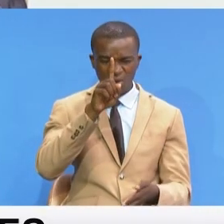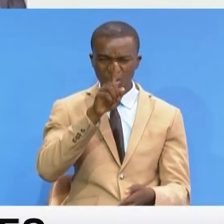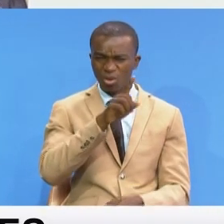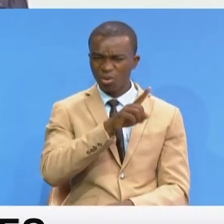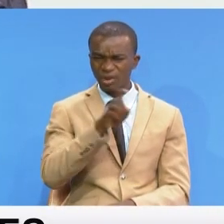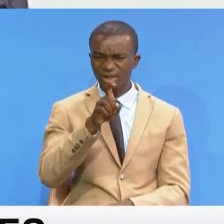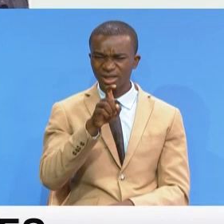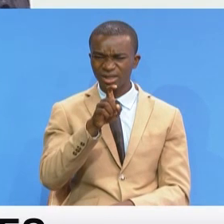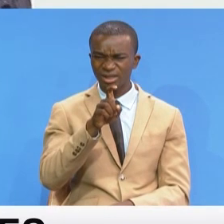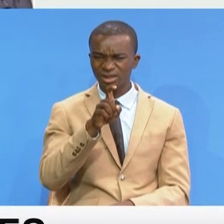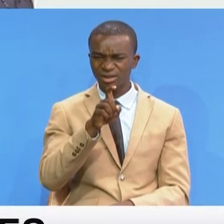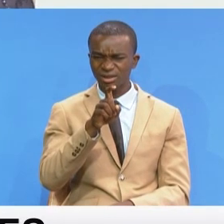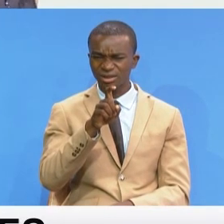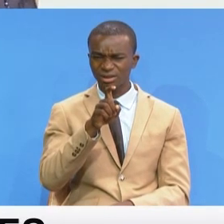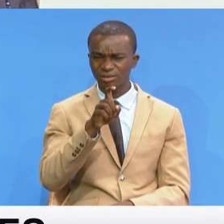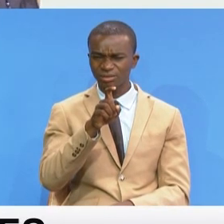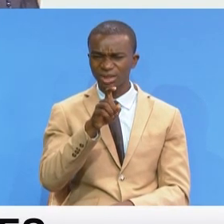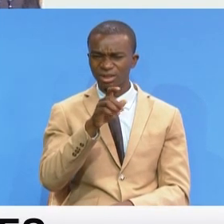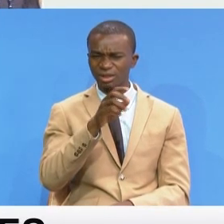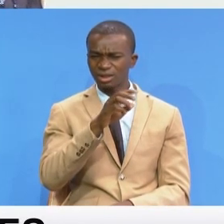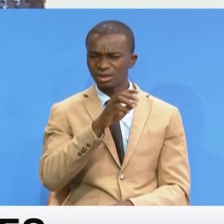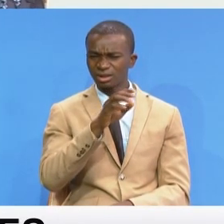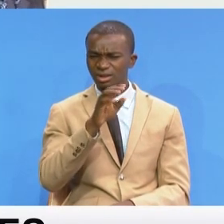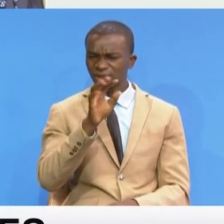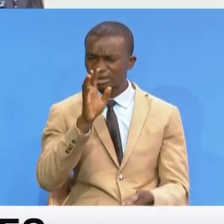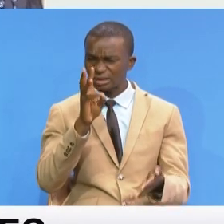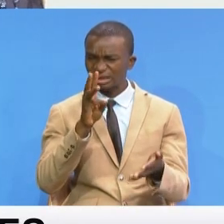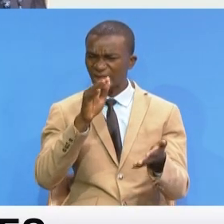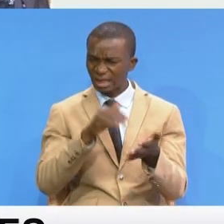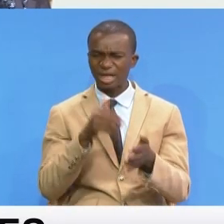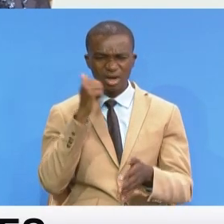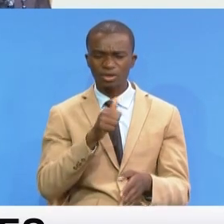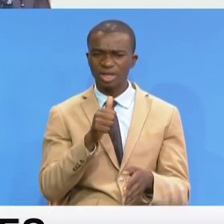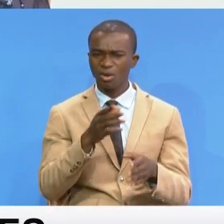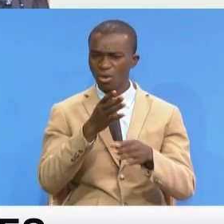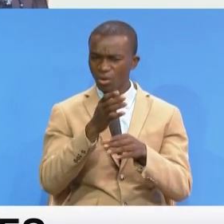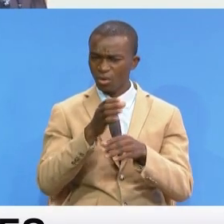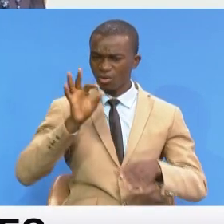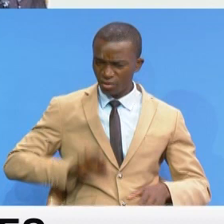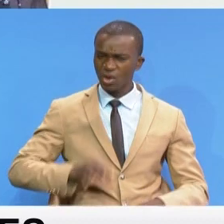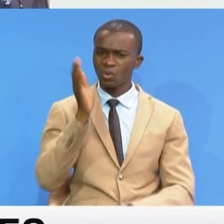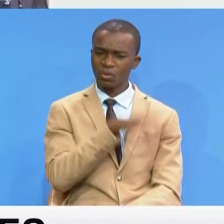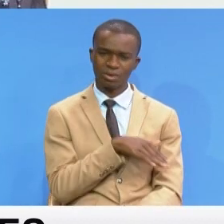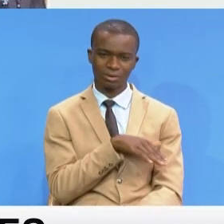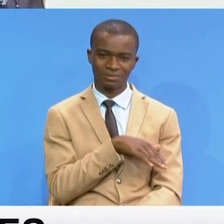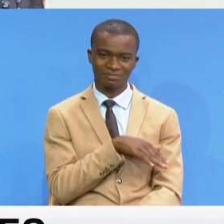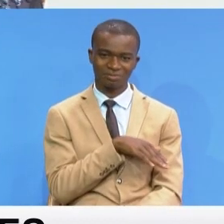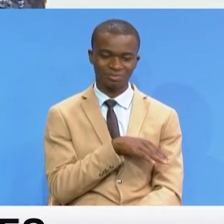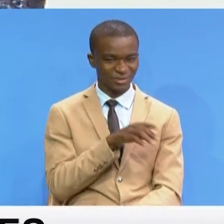155,000 girls that have so far benefited from KGS since inception